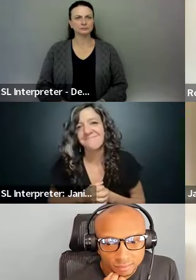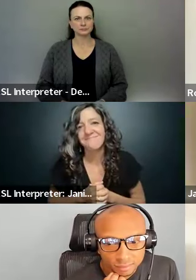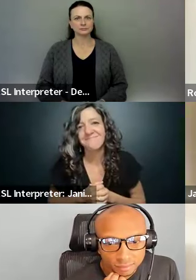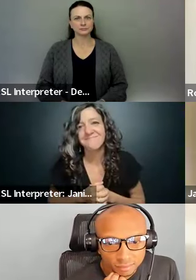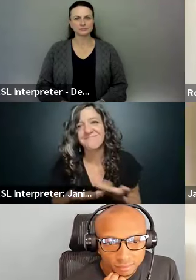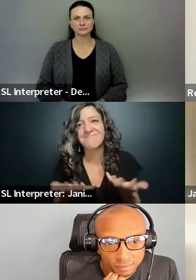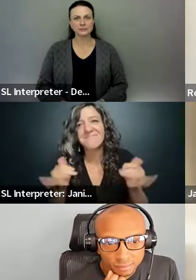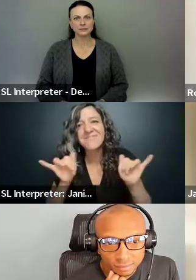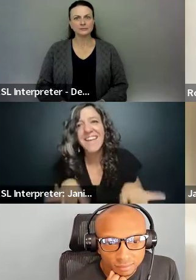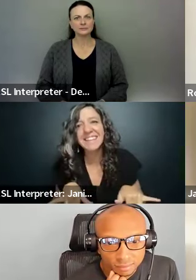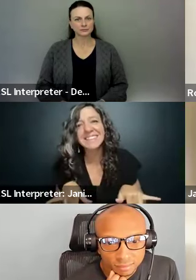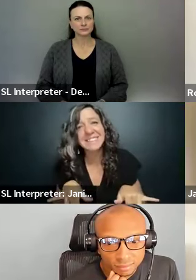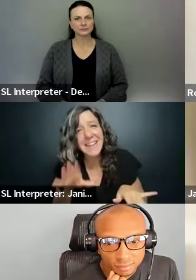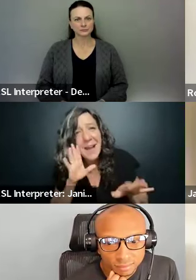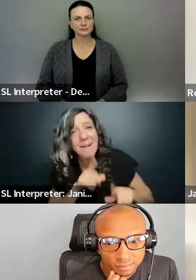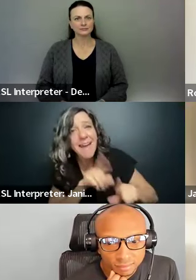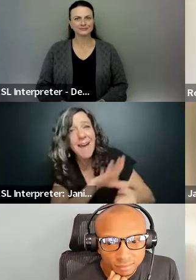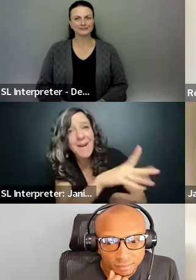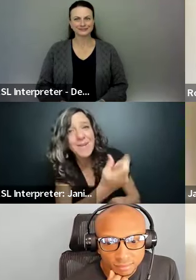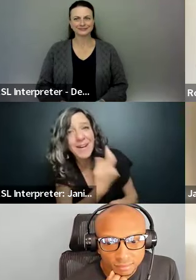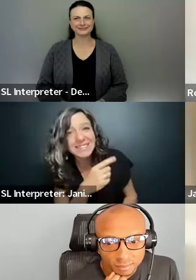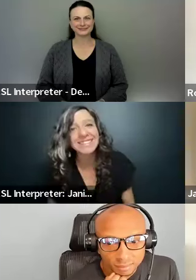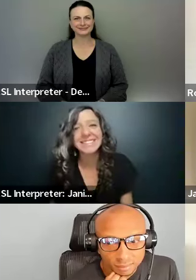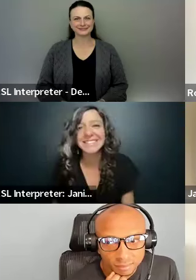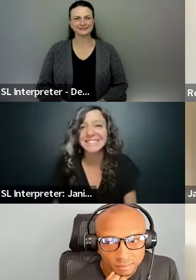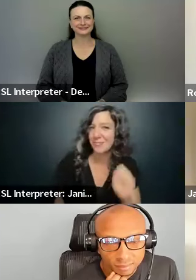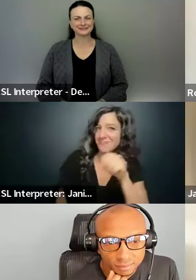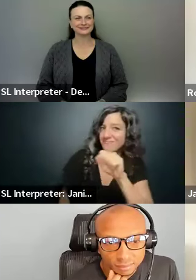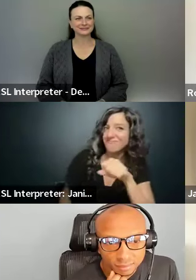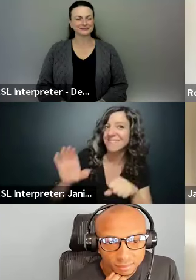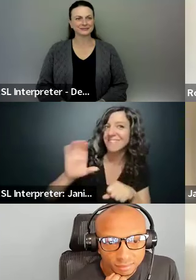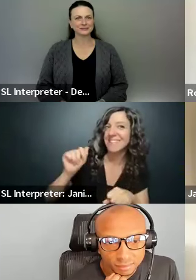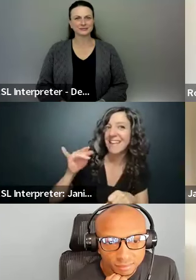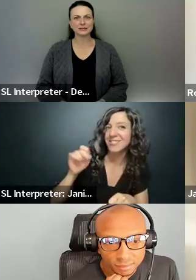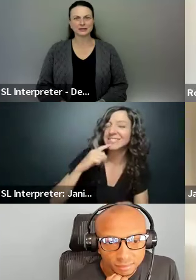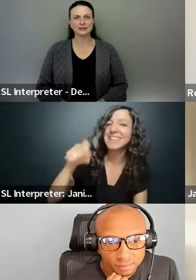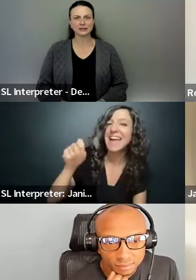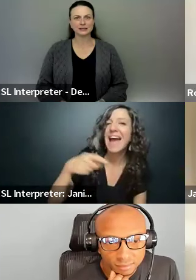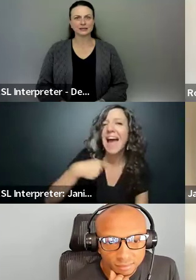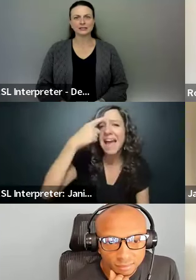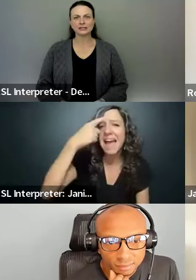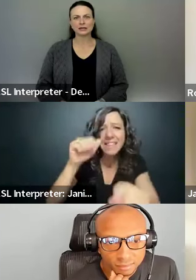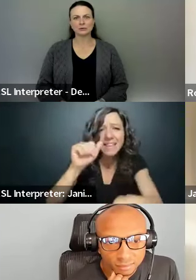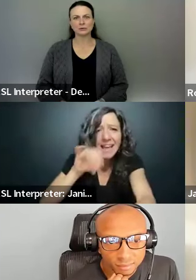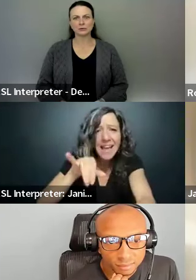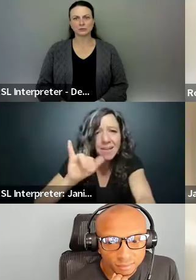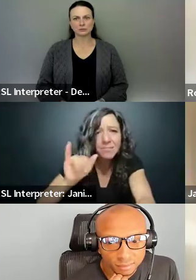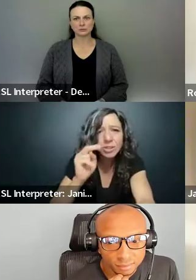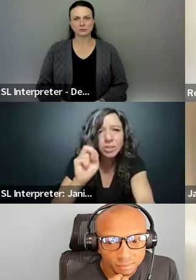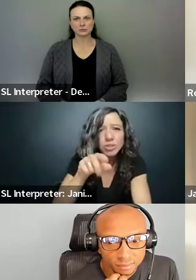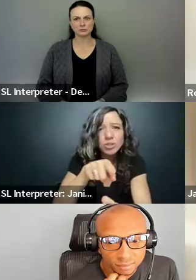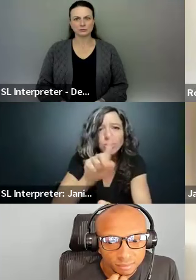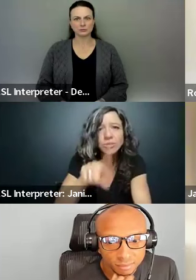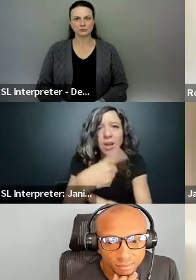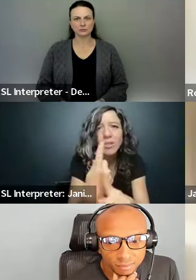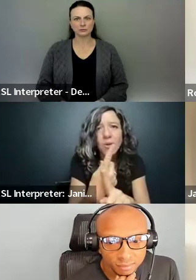Yeah, I think that answers your question. Yeah. So we're, because I think like Amy June is the only one who is like